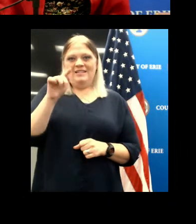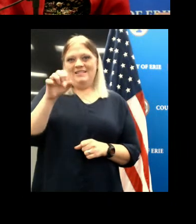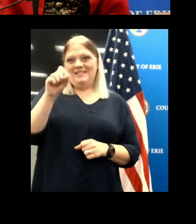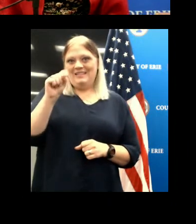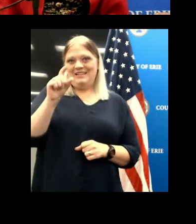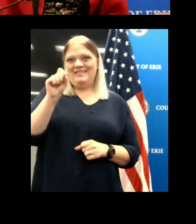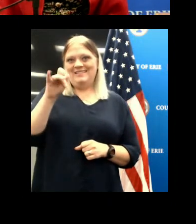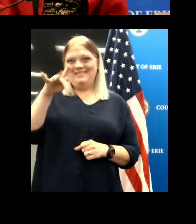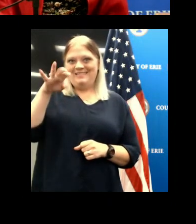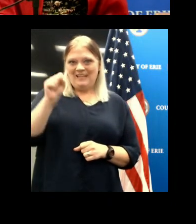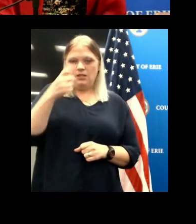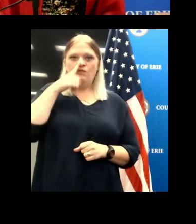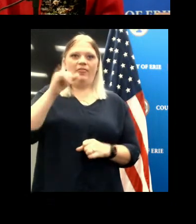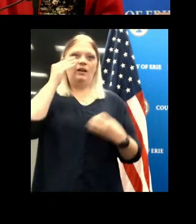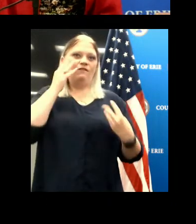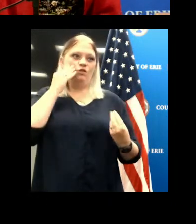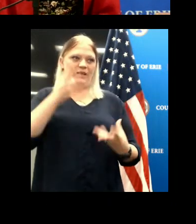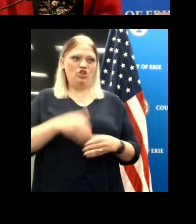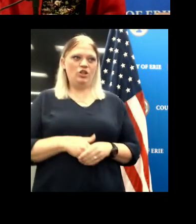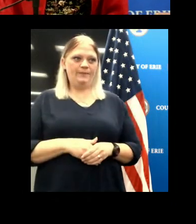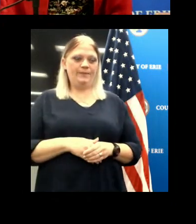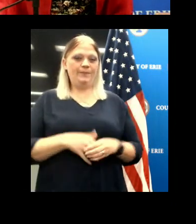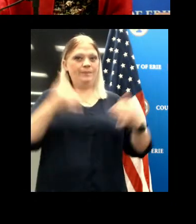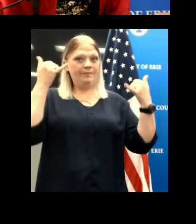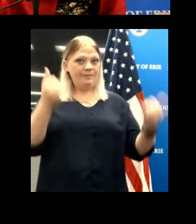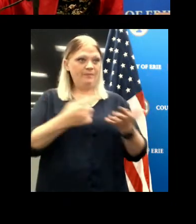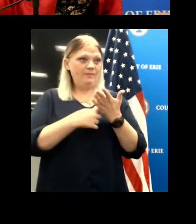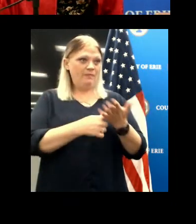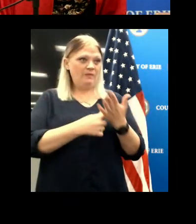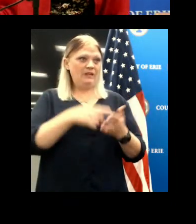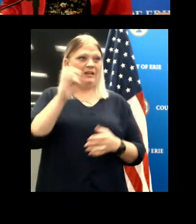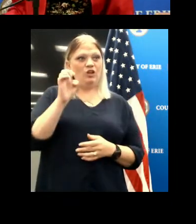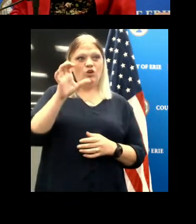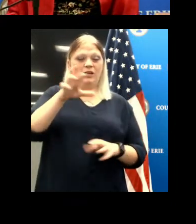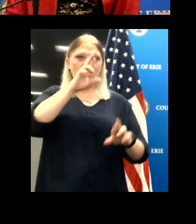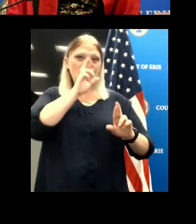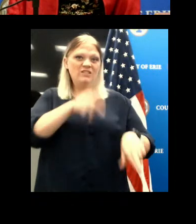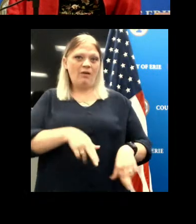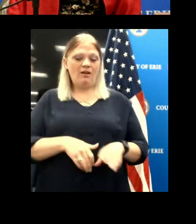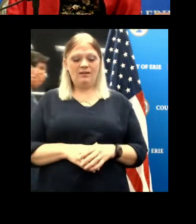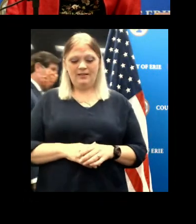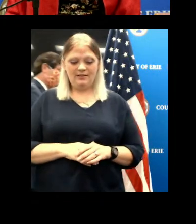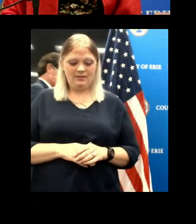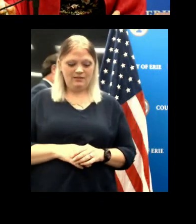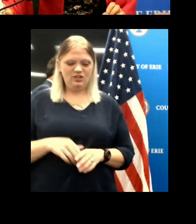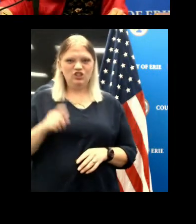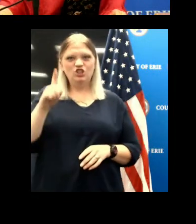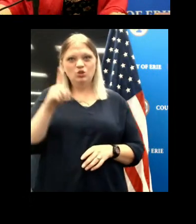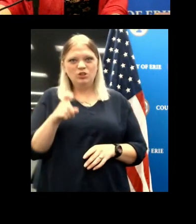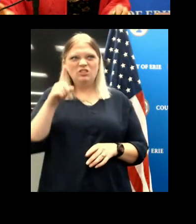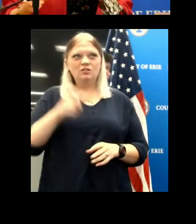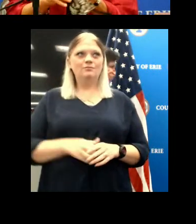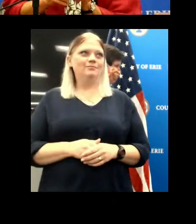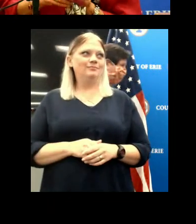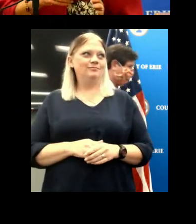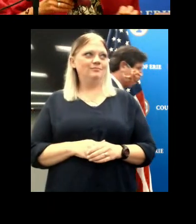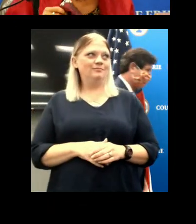this information. So I'm going to talk about Erie County Responds. Spritz where I was.